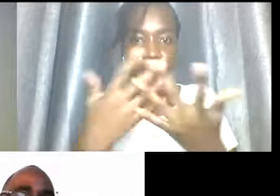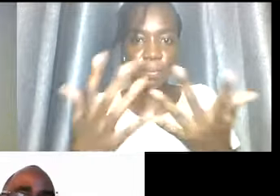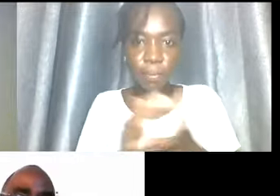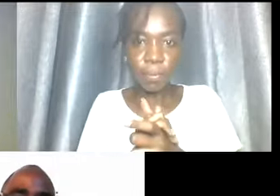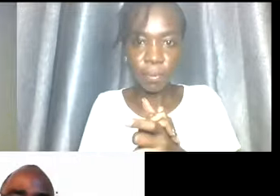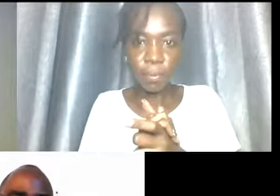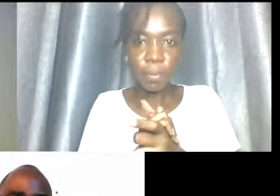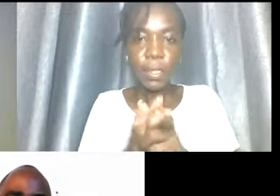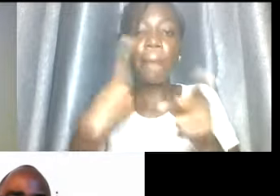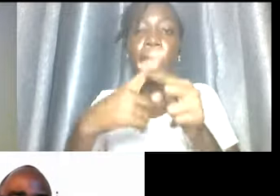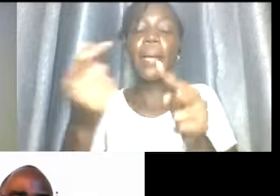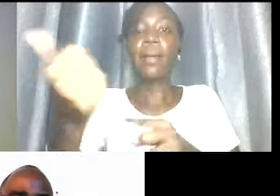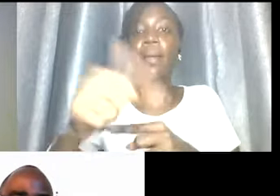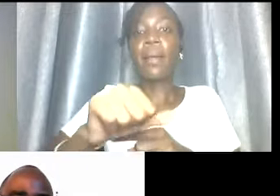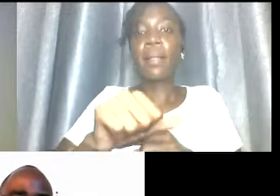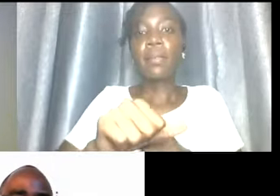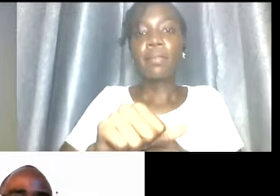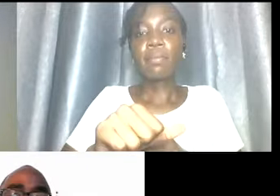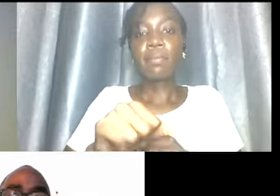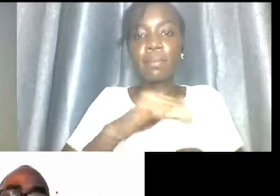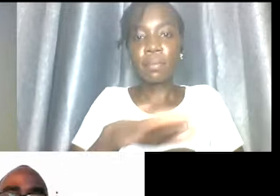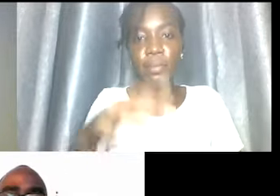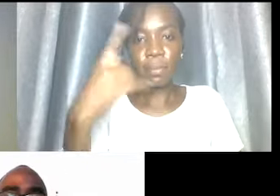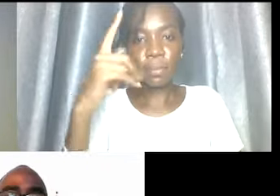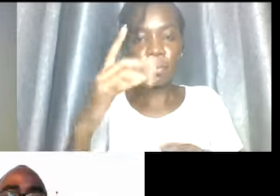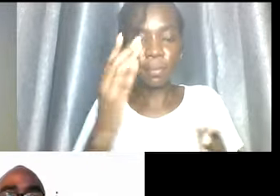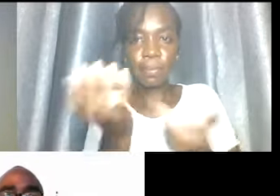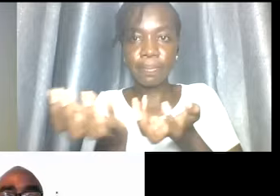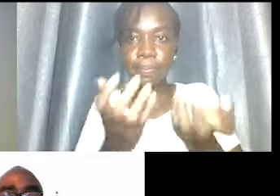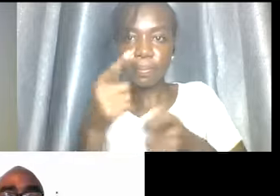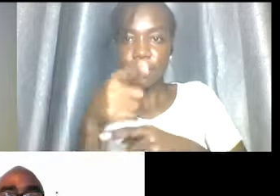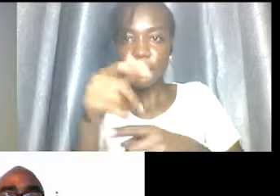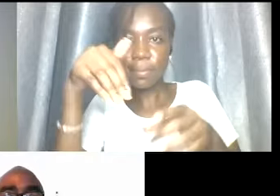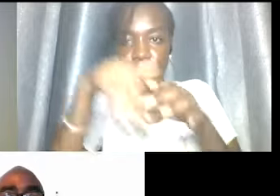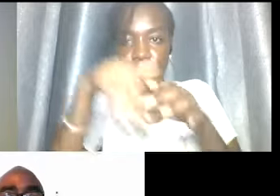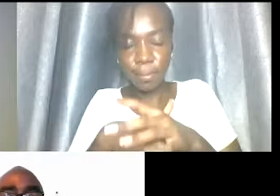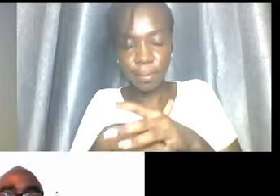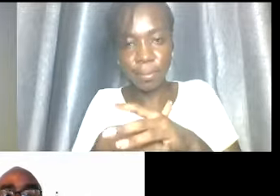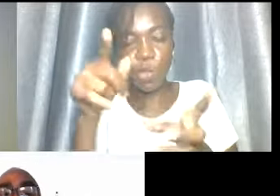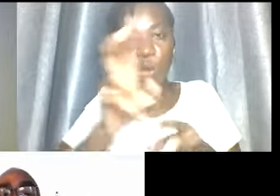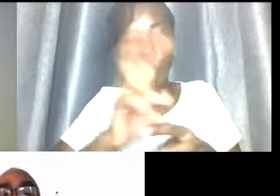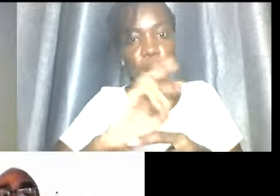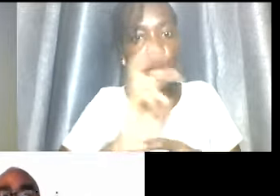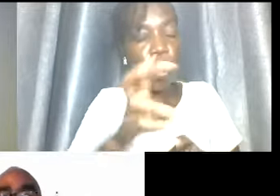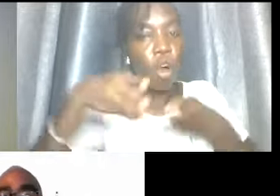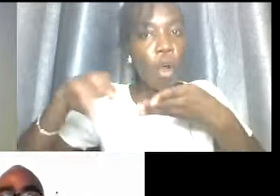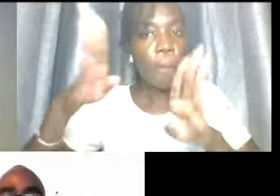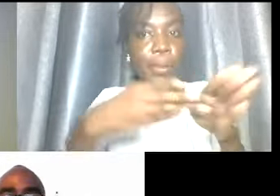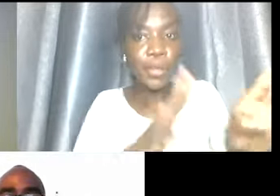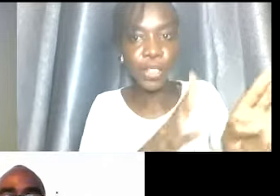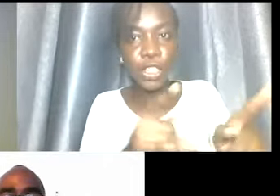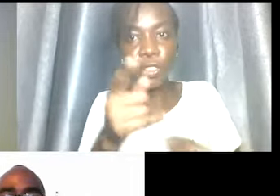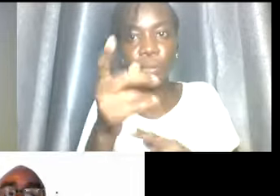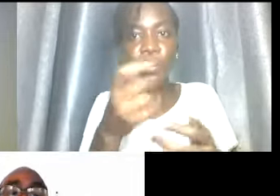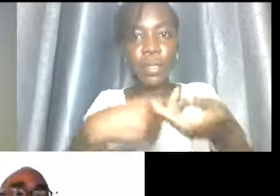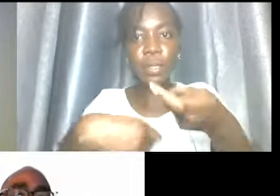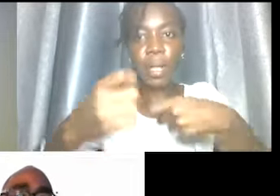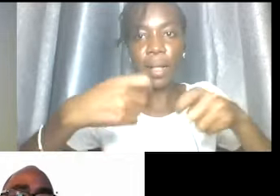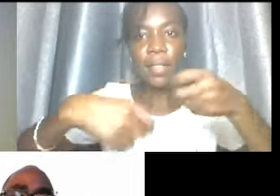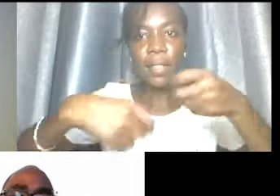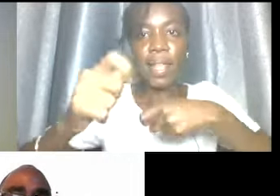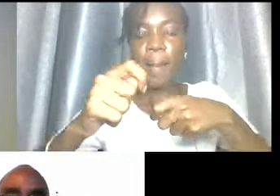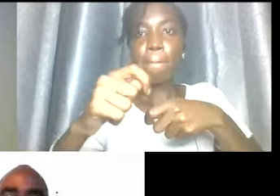Whatever area of business that you're in, look for opportunities to sell your product, offer